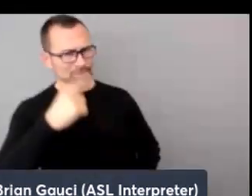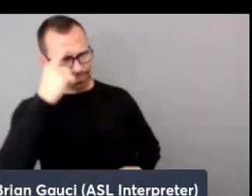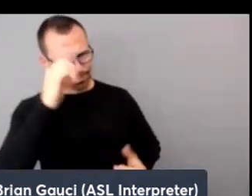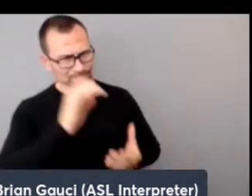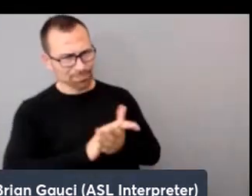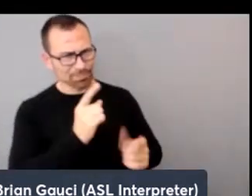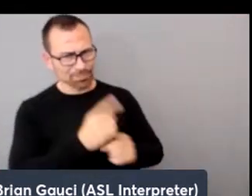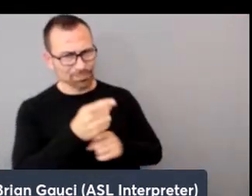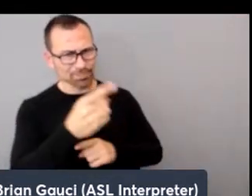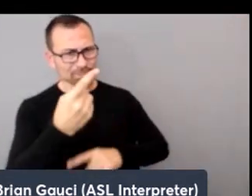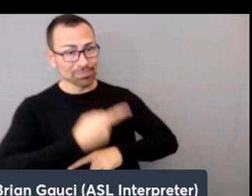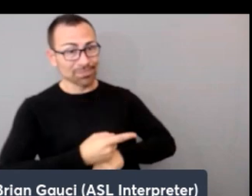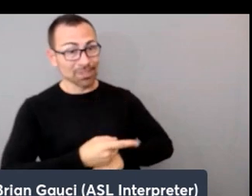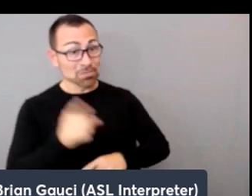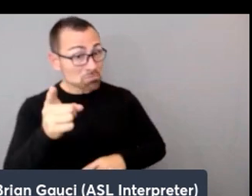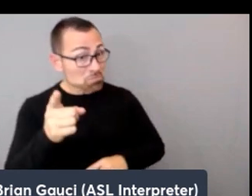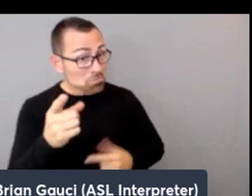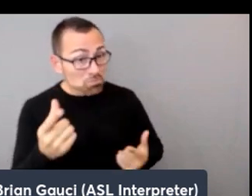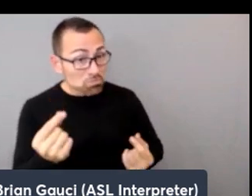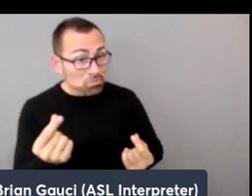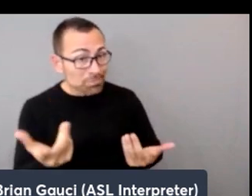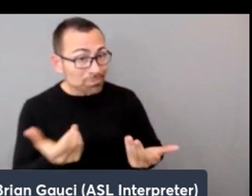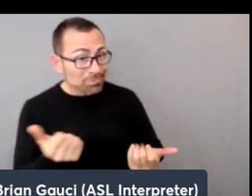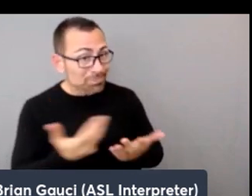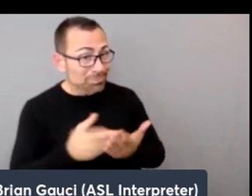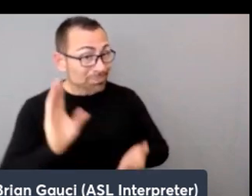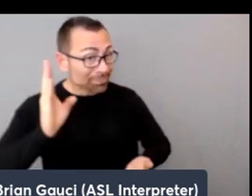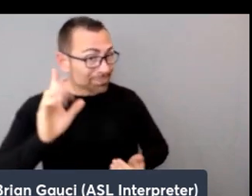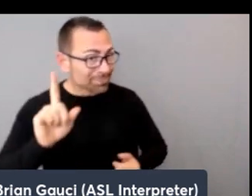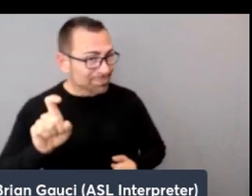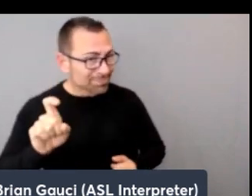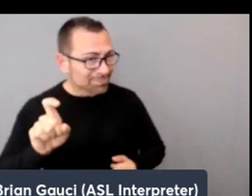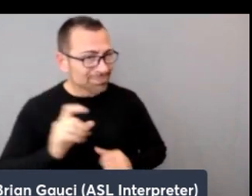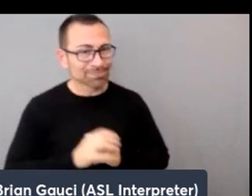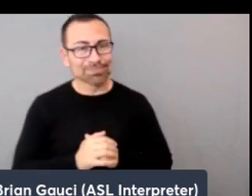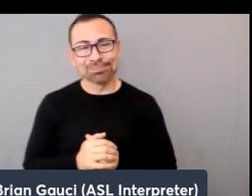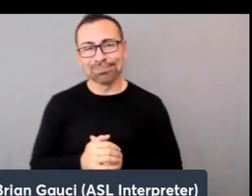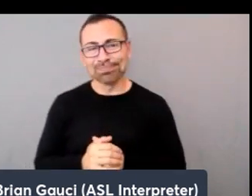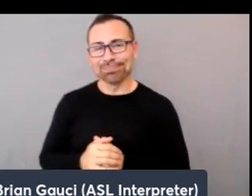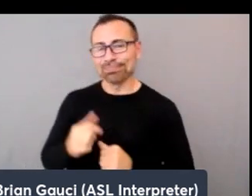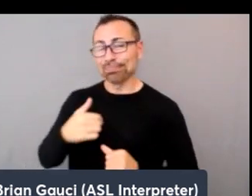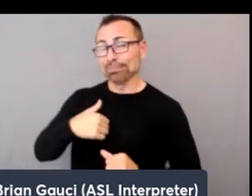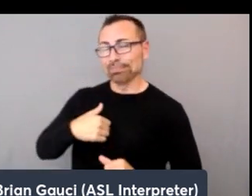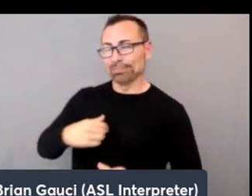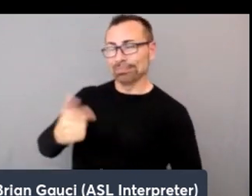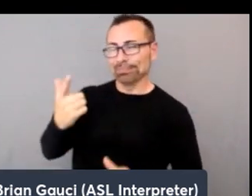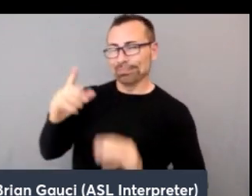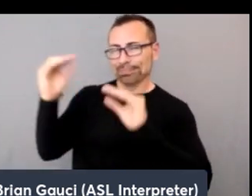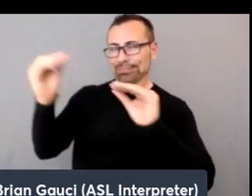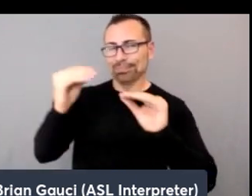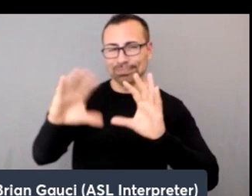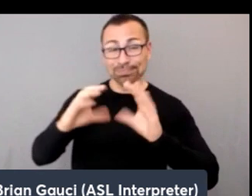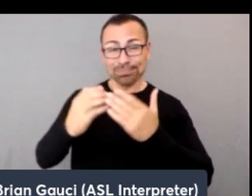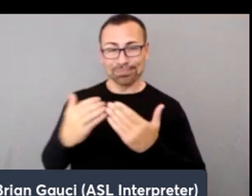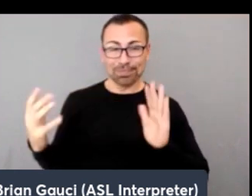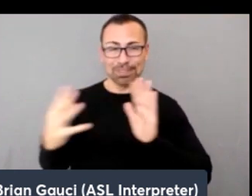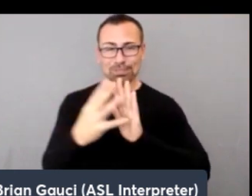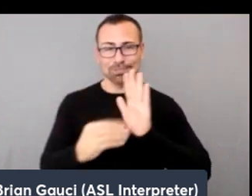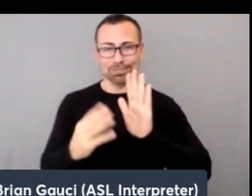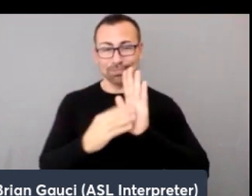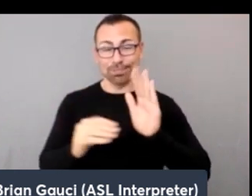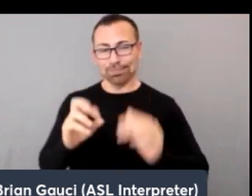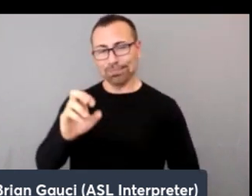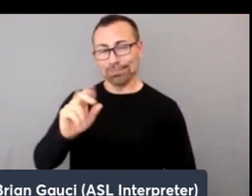And are you doing any talks? I am giving a class on Replicator, so if anyone wants to